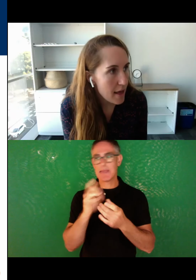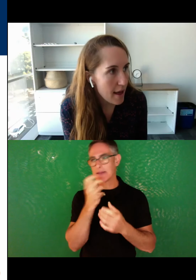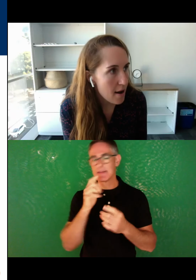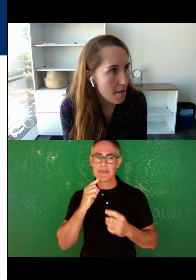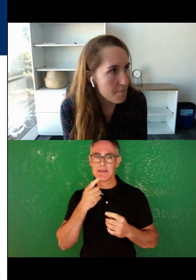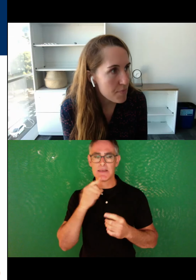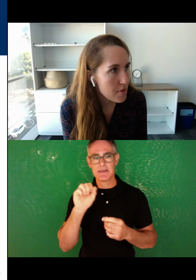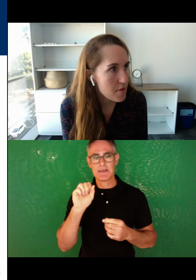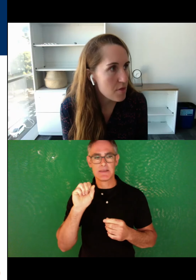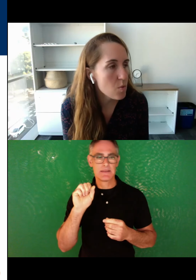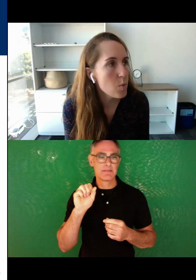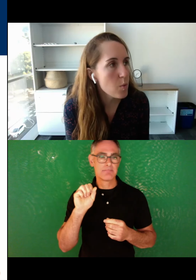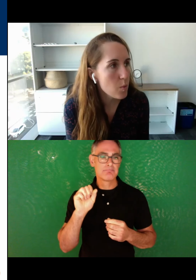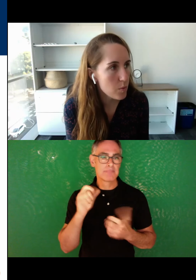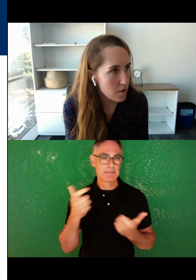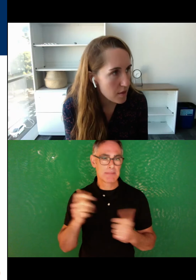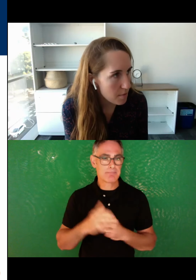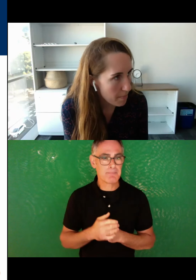note that